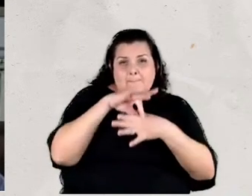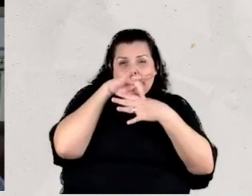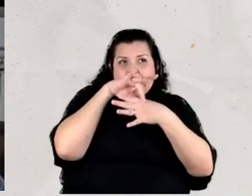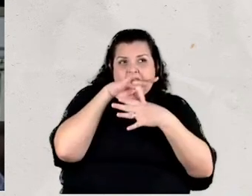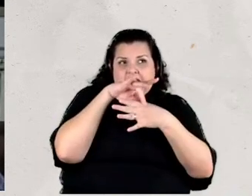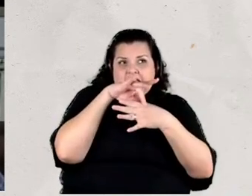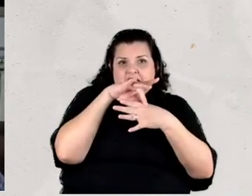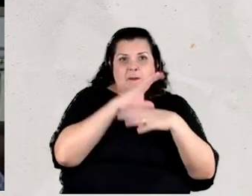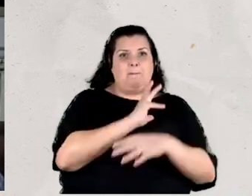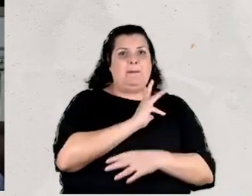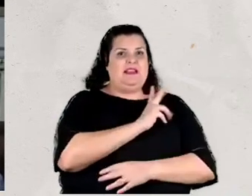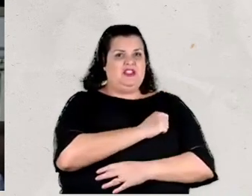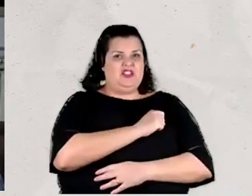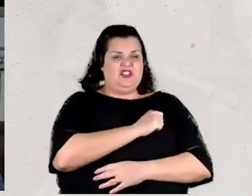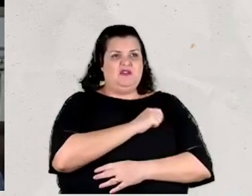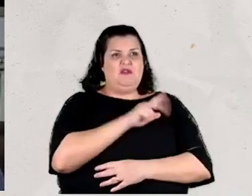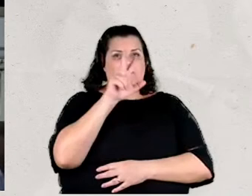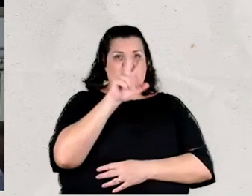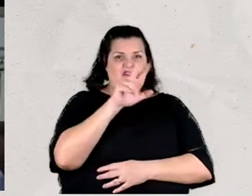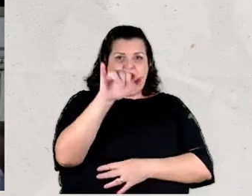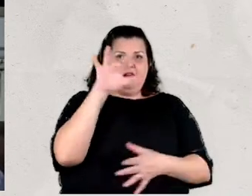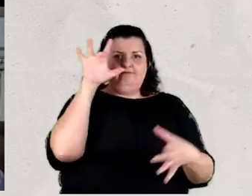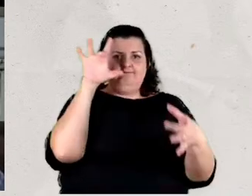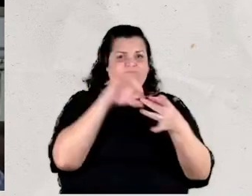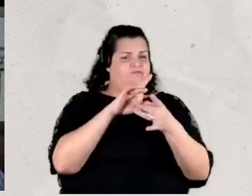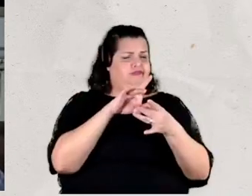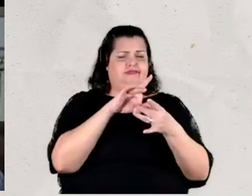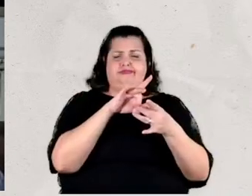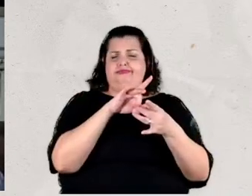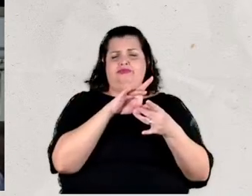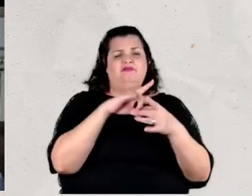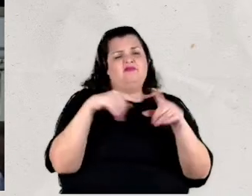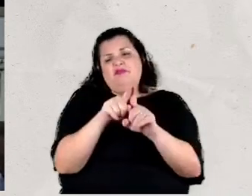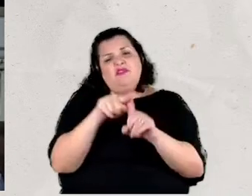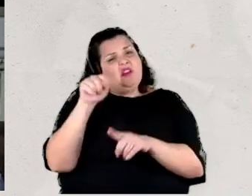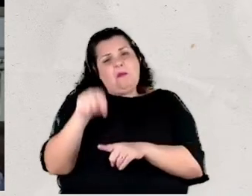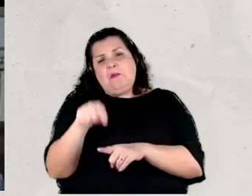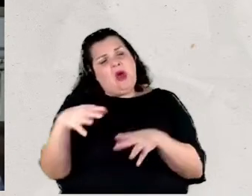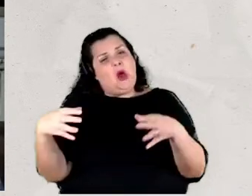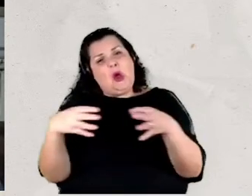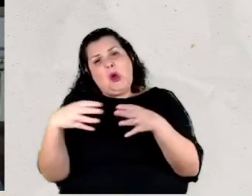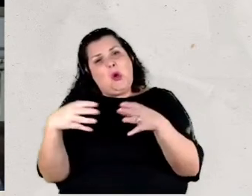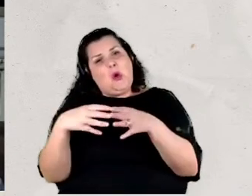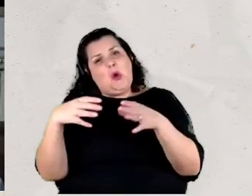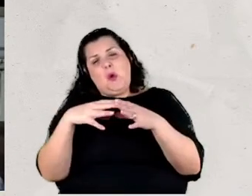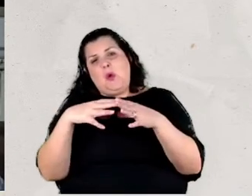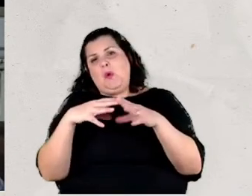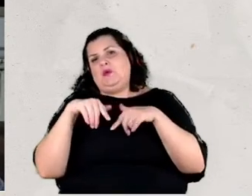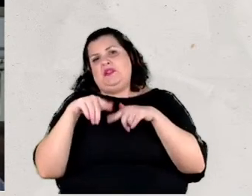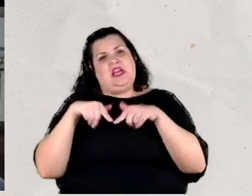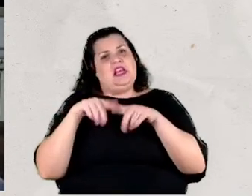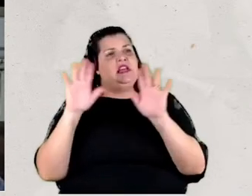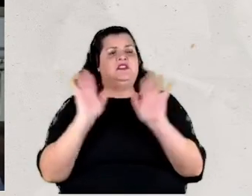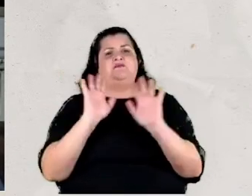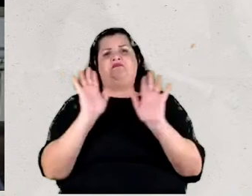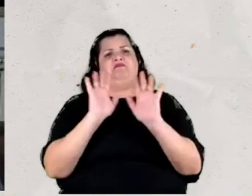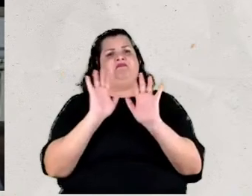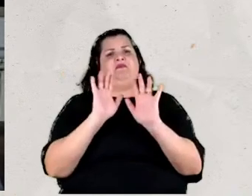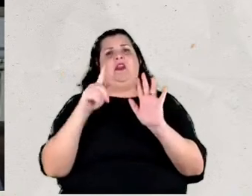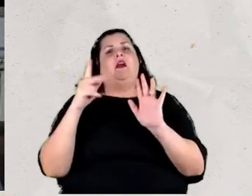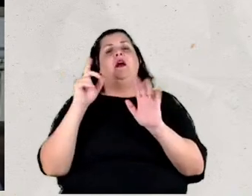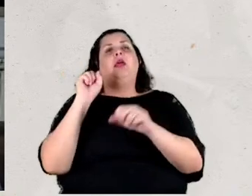stuck. And we do have leaders on our side who want a two-state solution. Yair Lapid, the head